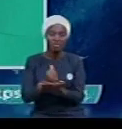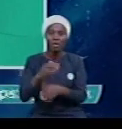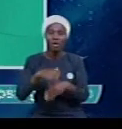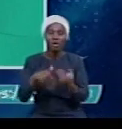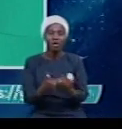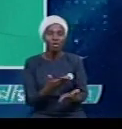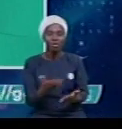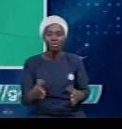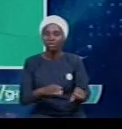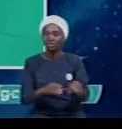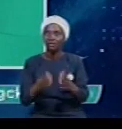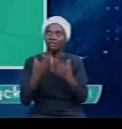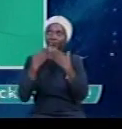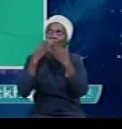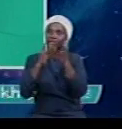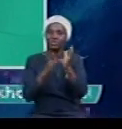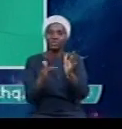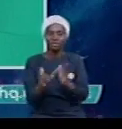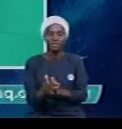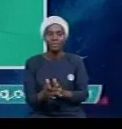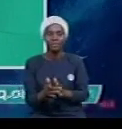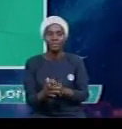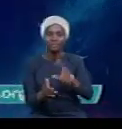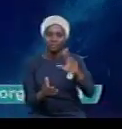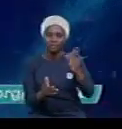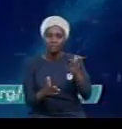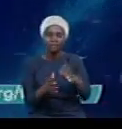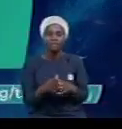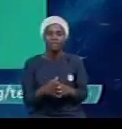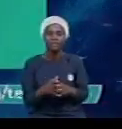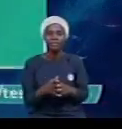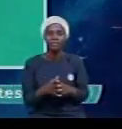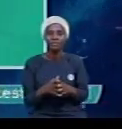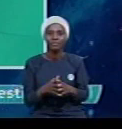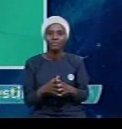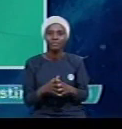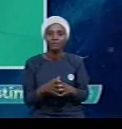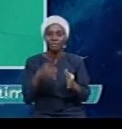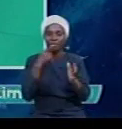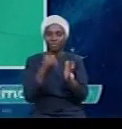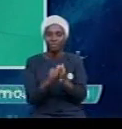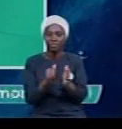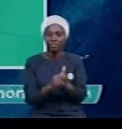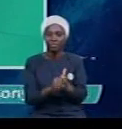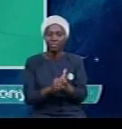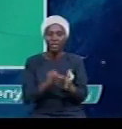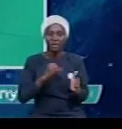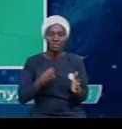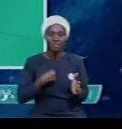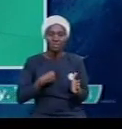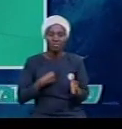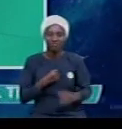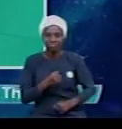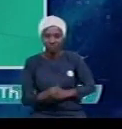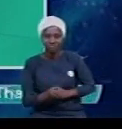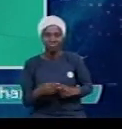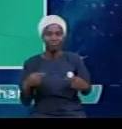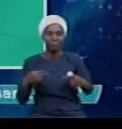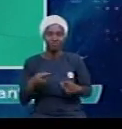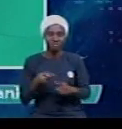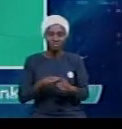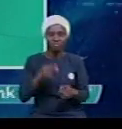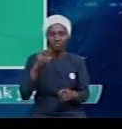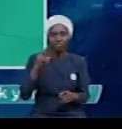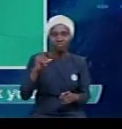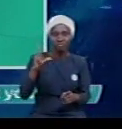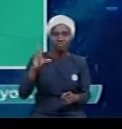Thank you, Jesus." Okore Comfort says, "I've been suffering from ulcer since birth, but on the day one of